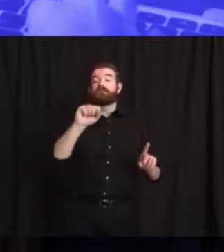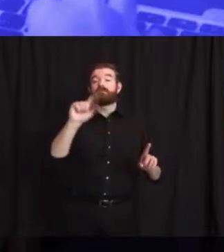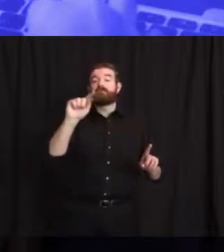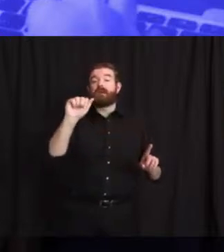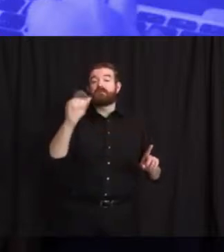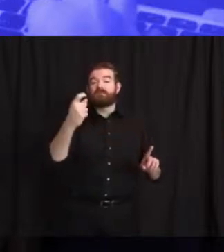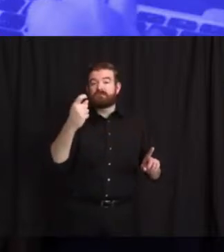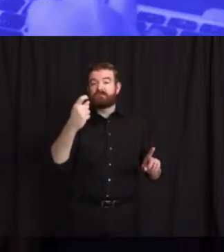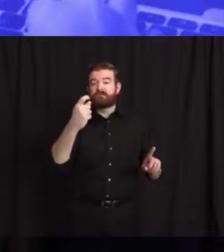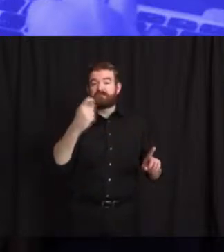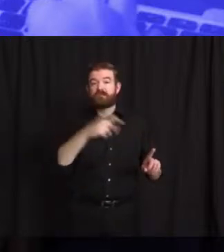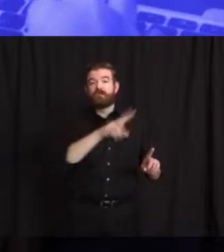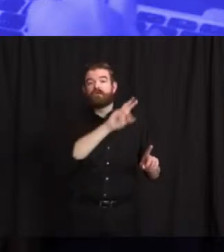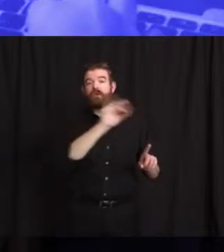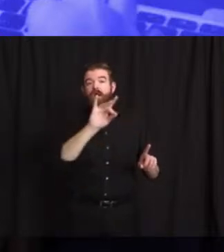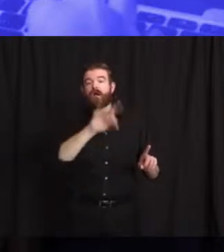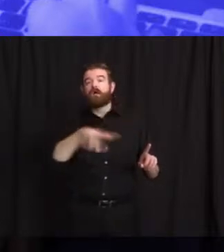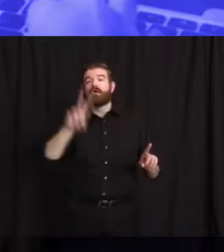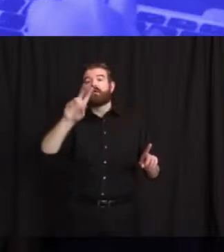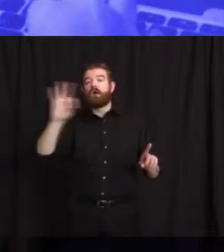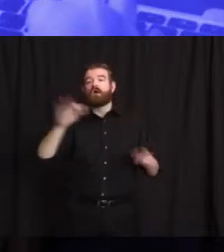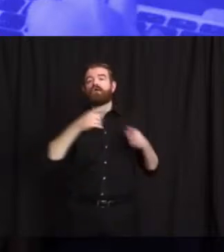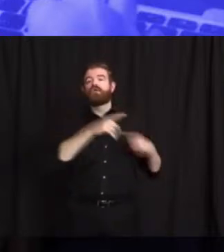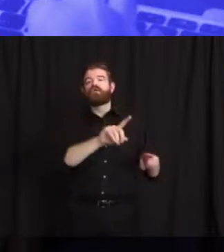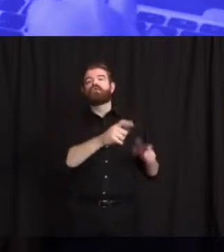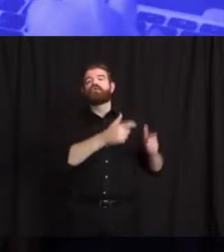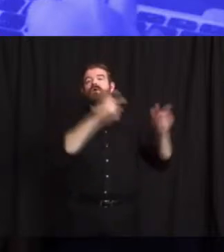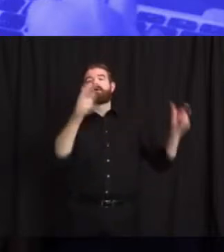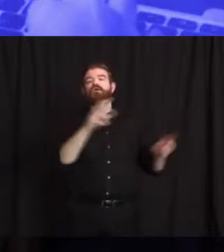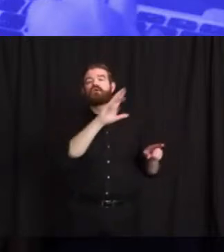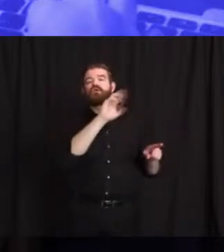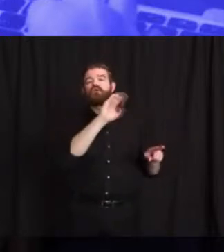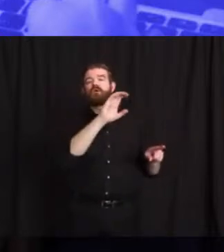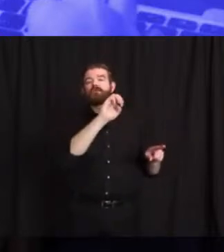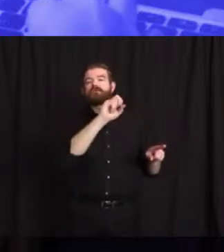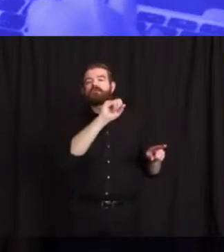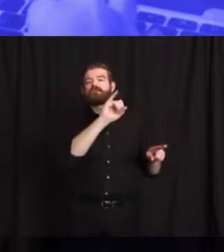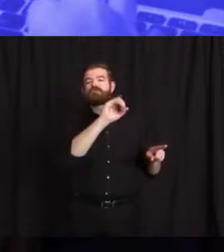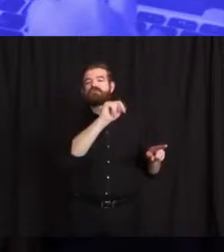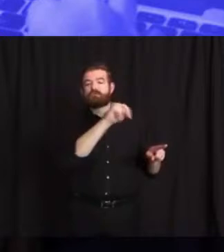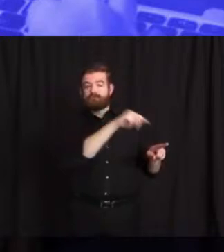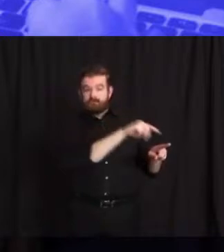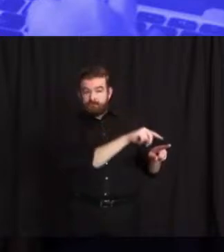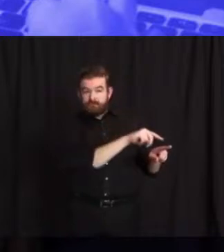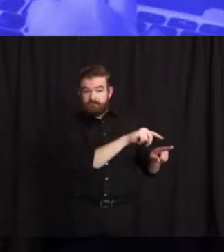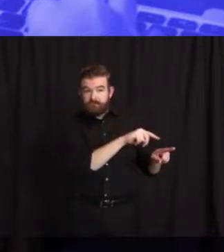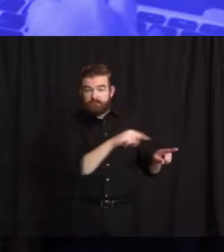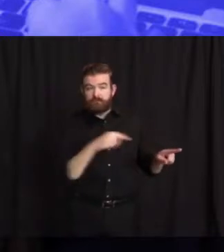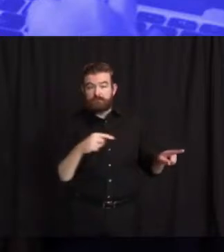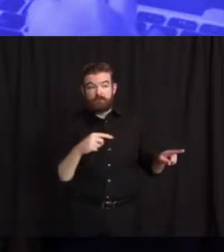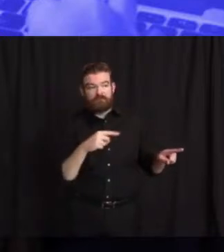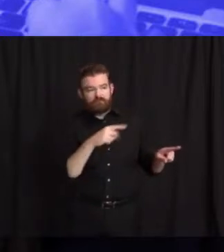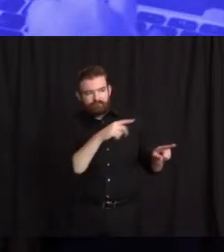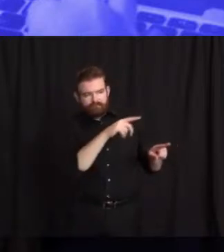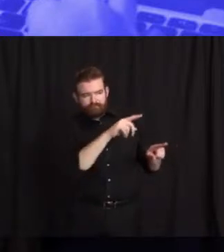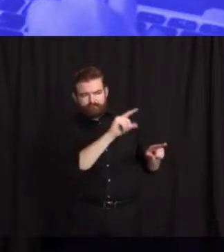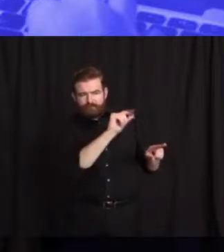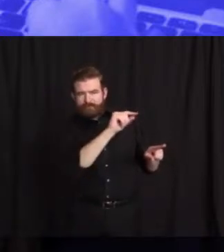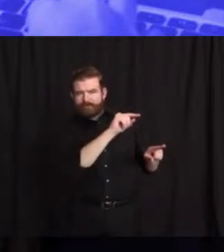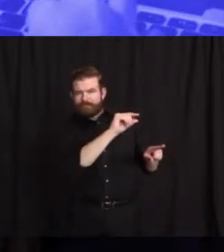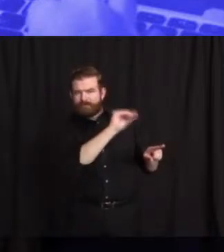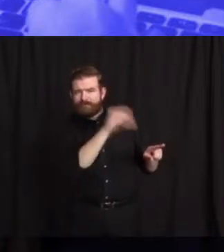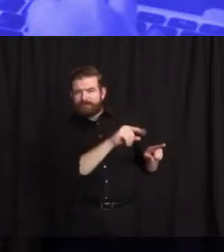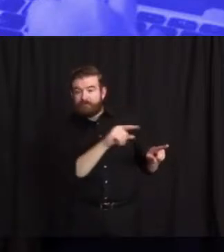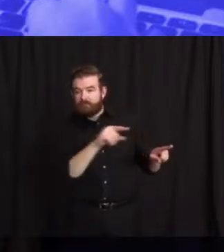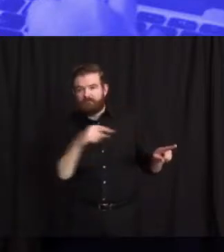of 18.4%. What this means is that the sizable surplus and rainy day fund we